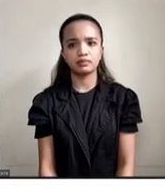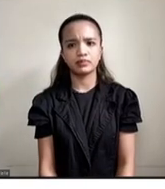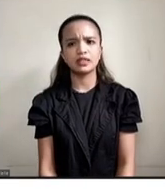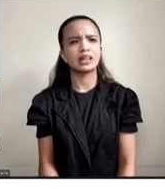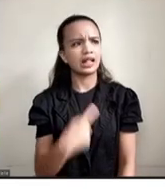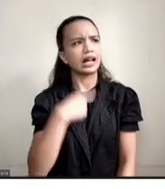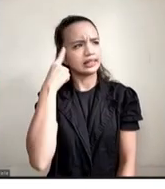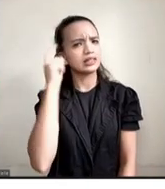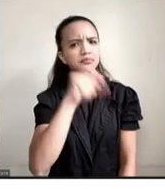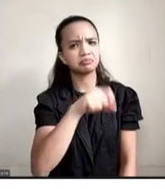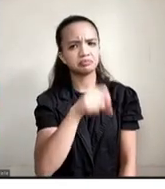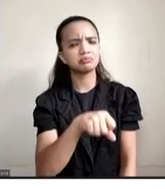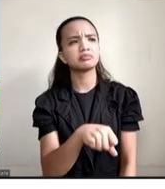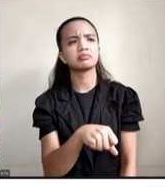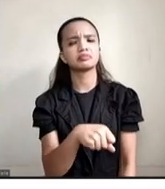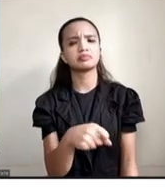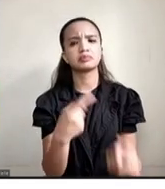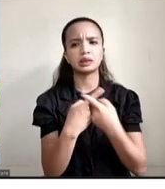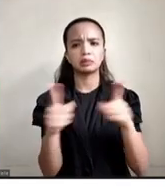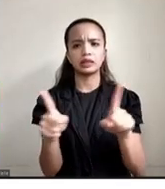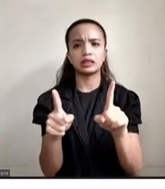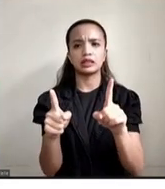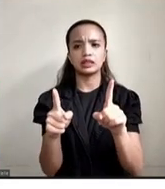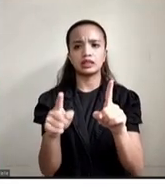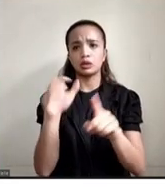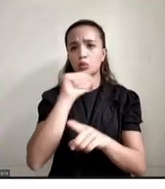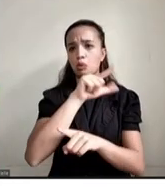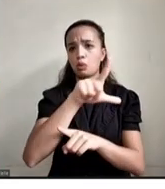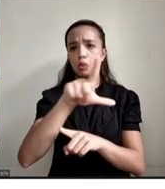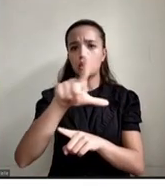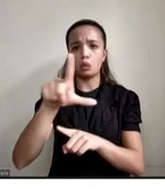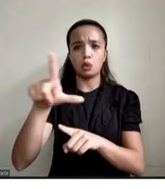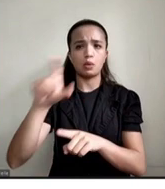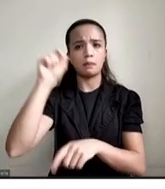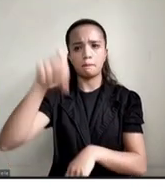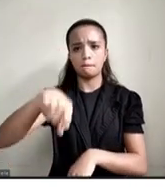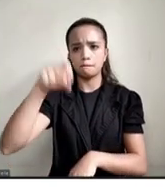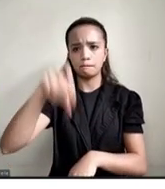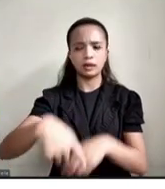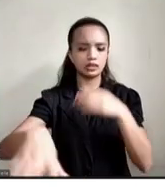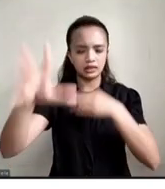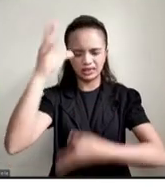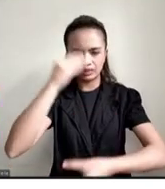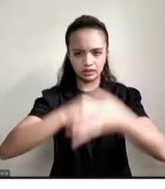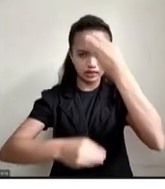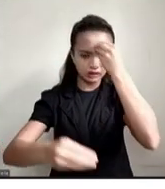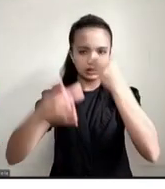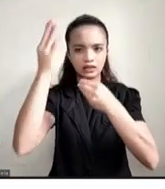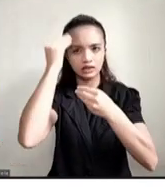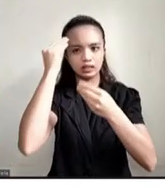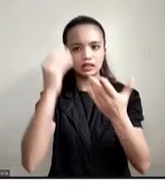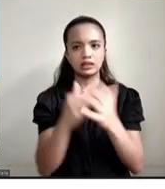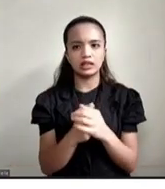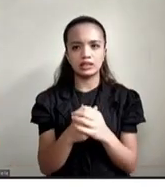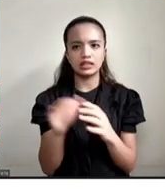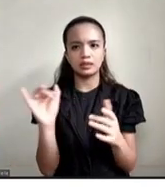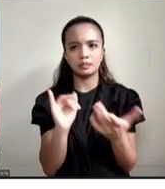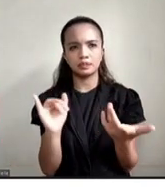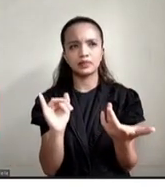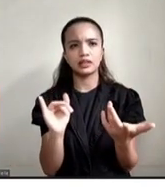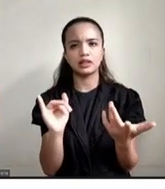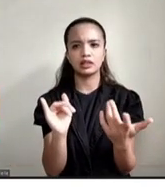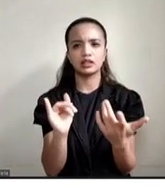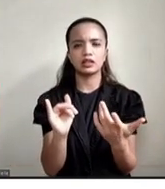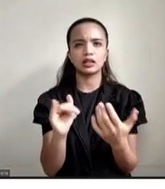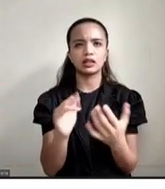So, but you know, just at the end of the day, everybody should just learn the art of compromise, diba?